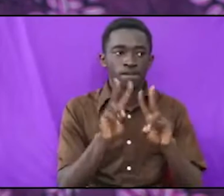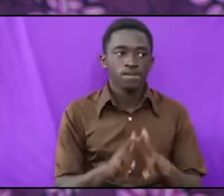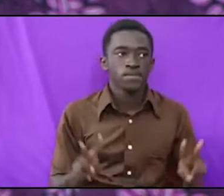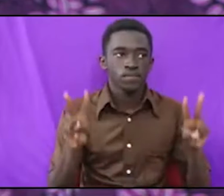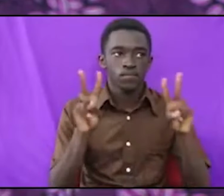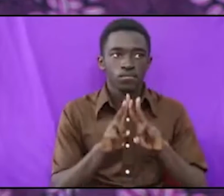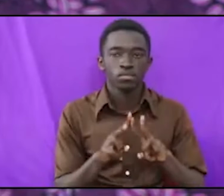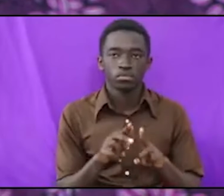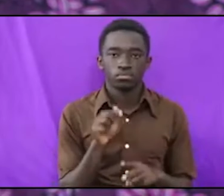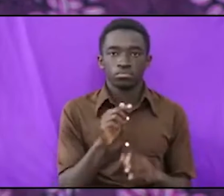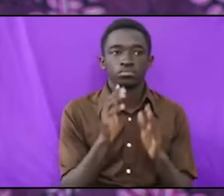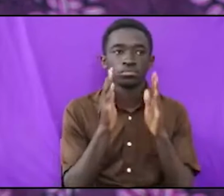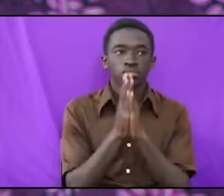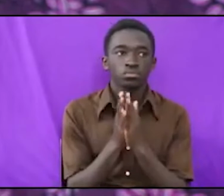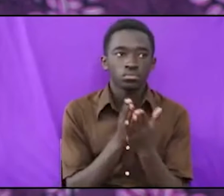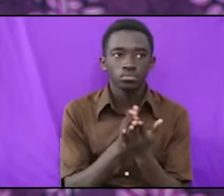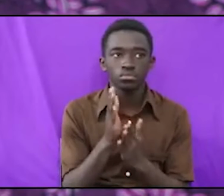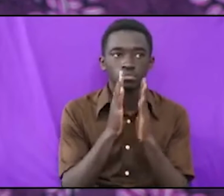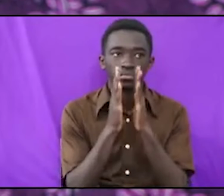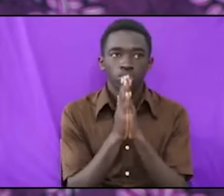God through prayer.